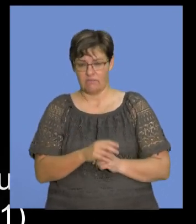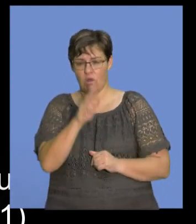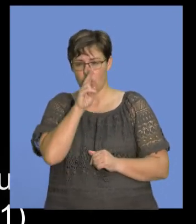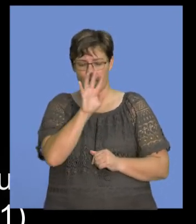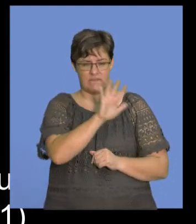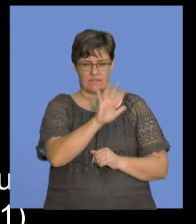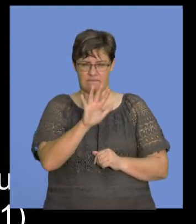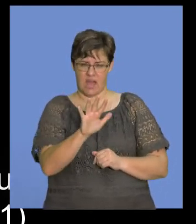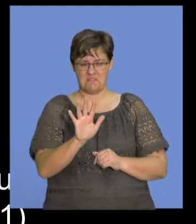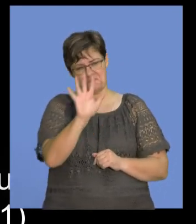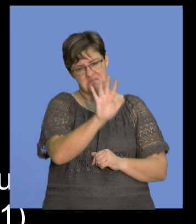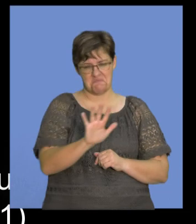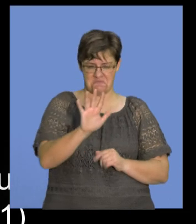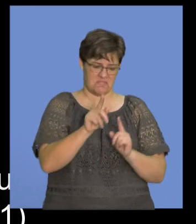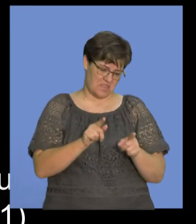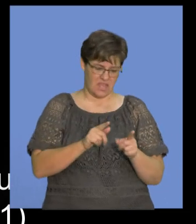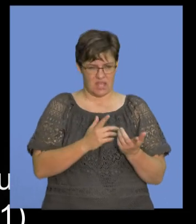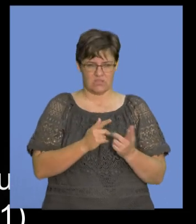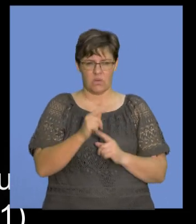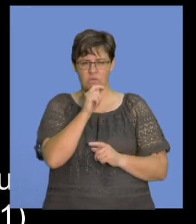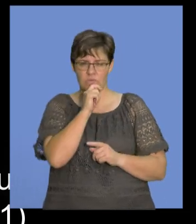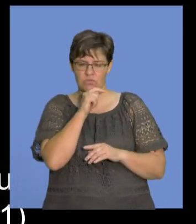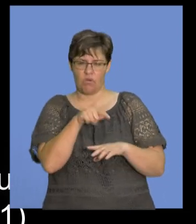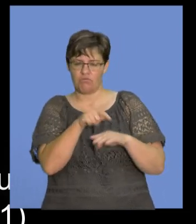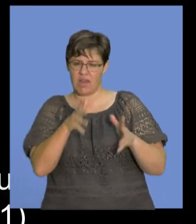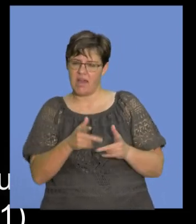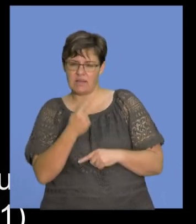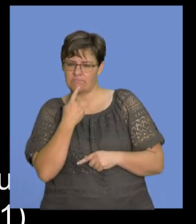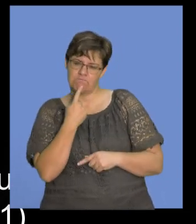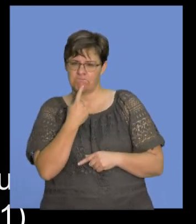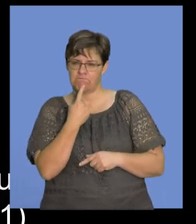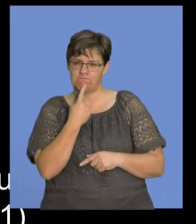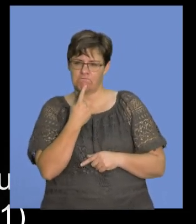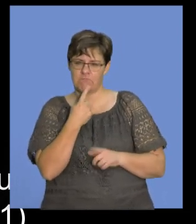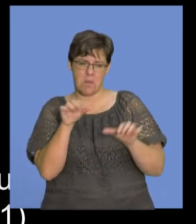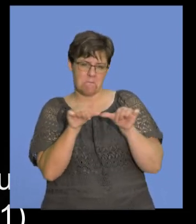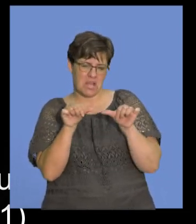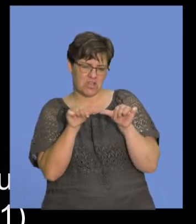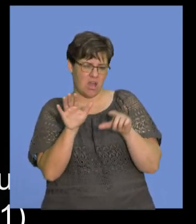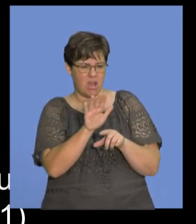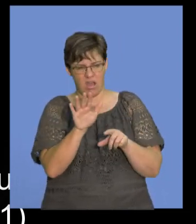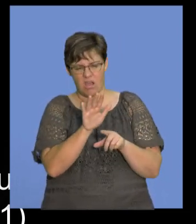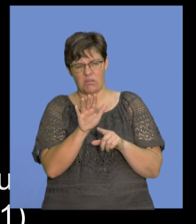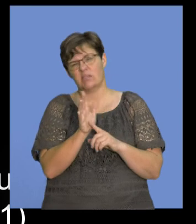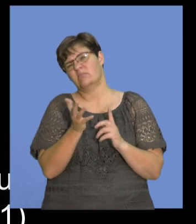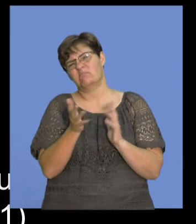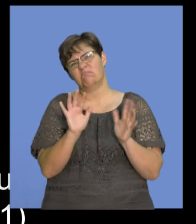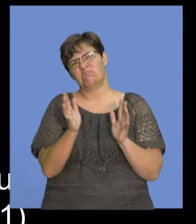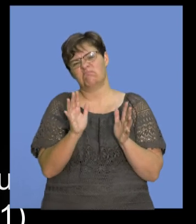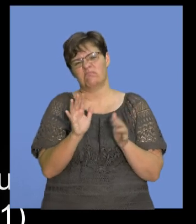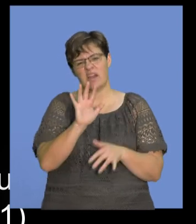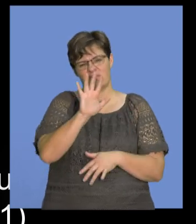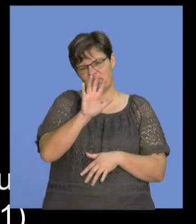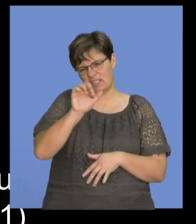x-axis. And for me, if I look at 55, would be approximately there. So using your rulers, you would see that you could measure that, and